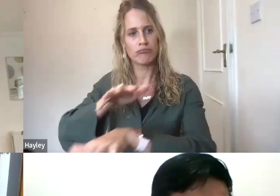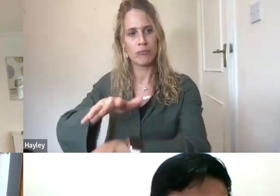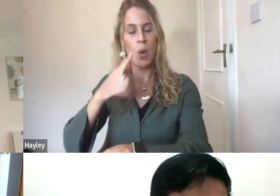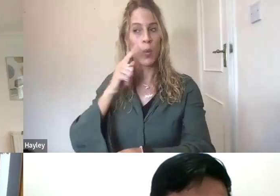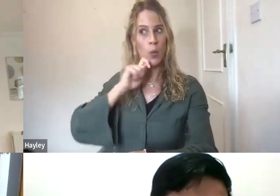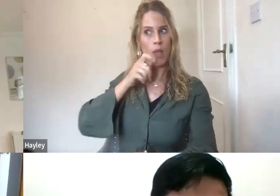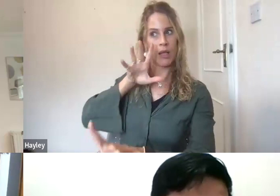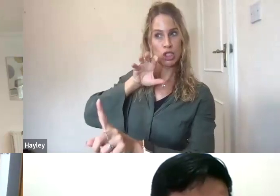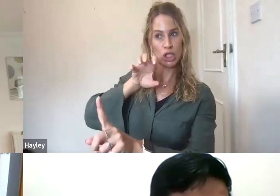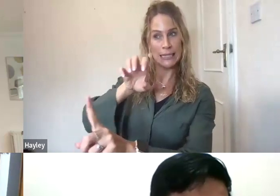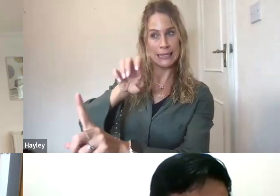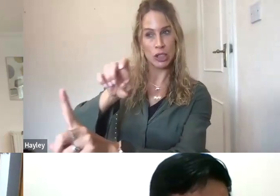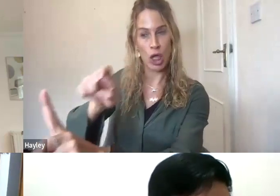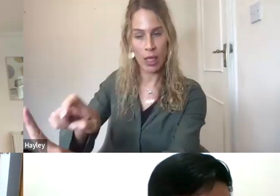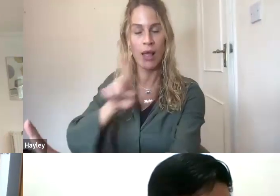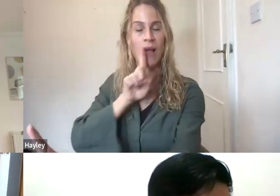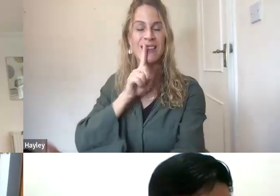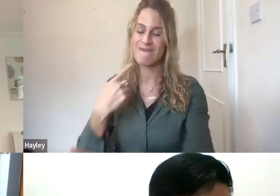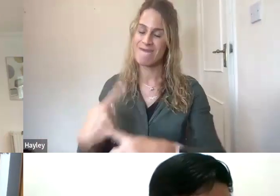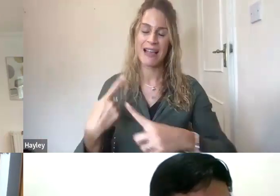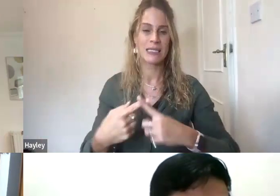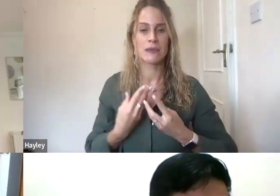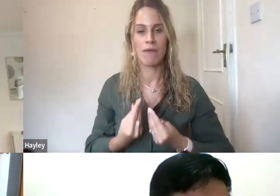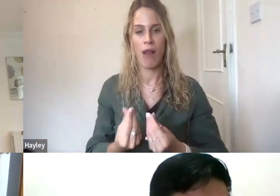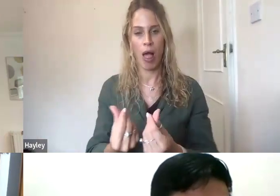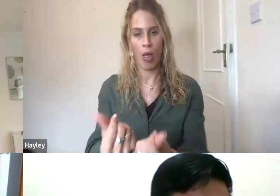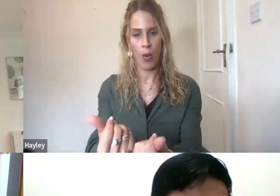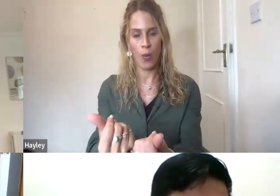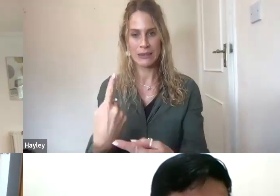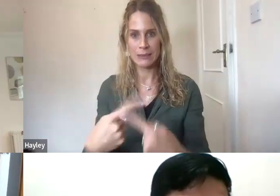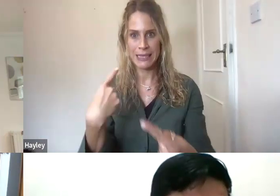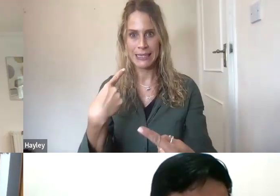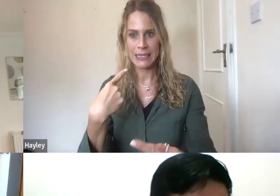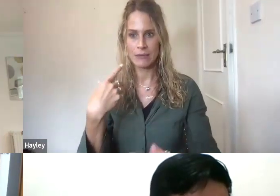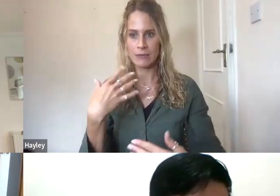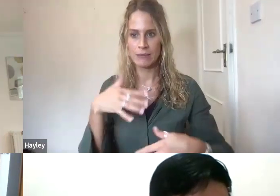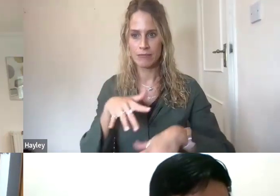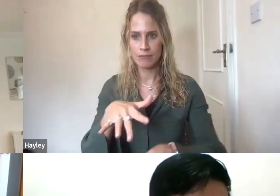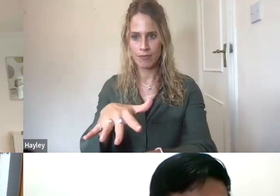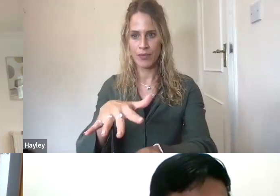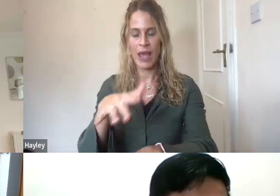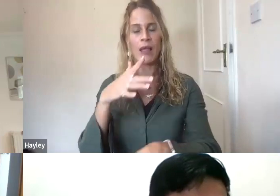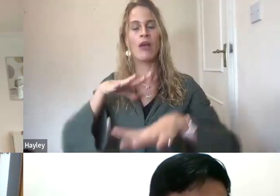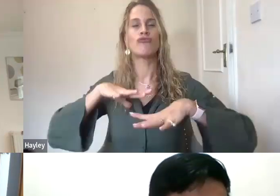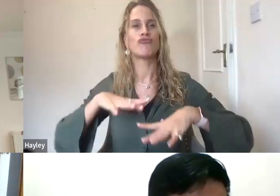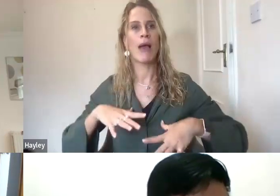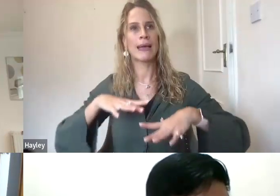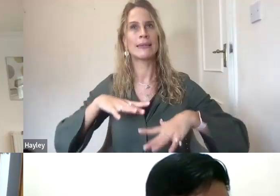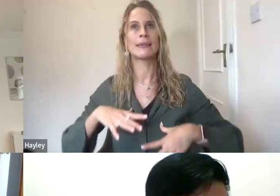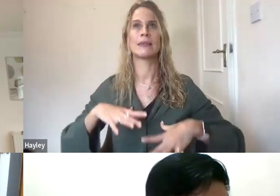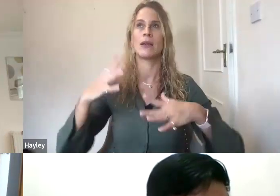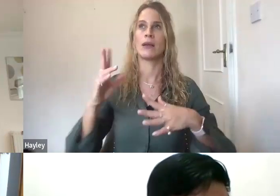as the flow of speeding jeepneys. We will then rest our exhausted feet under the shade of the